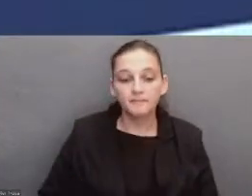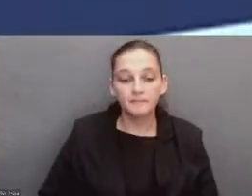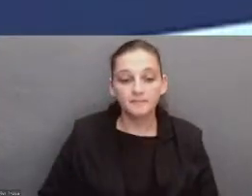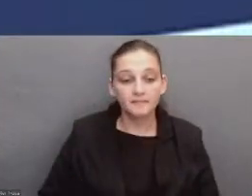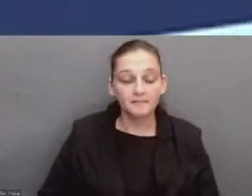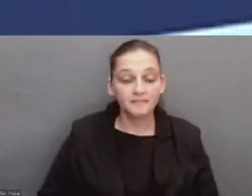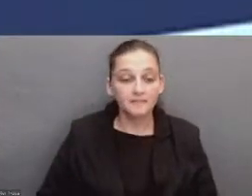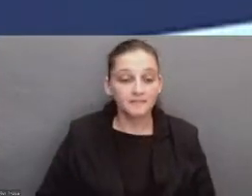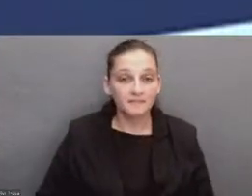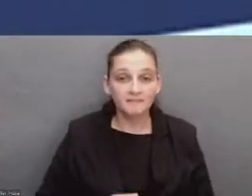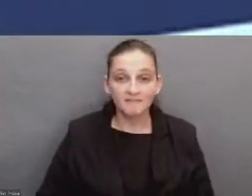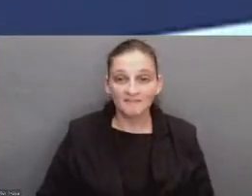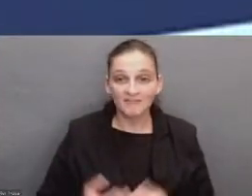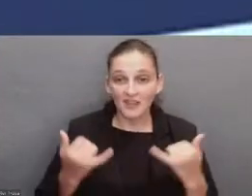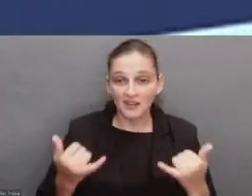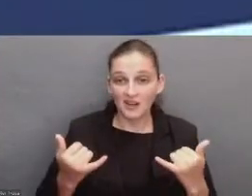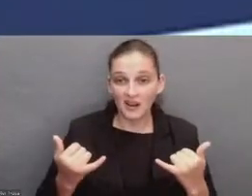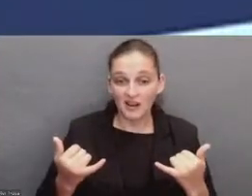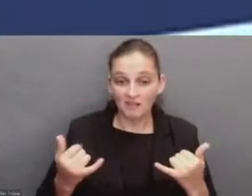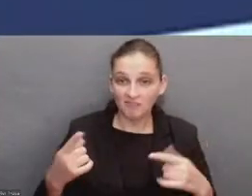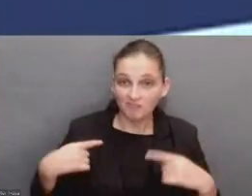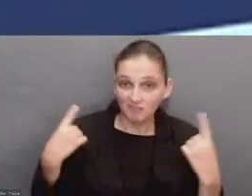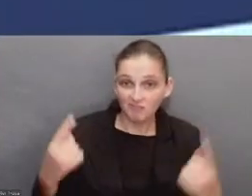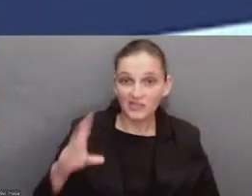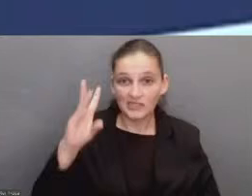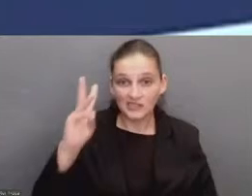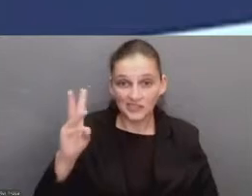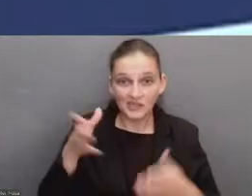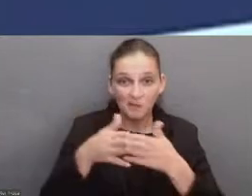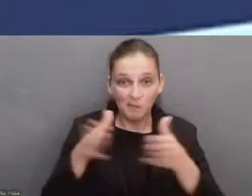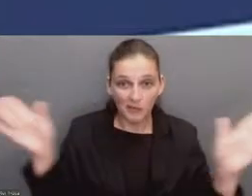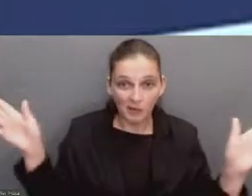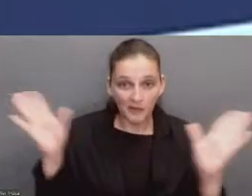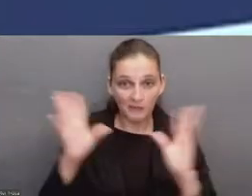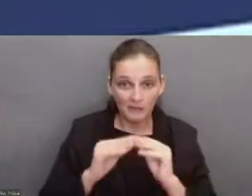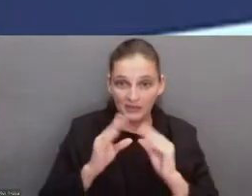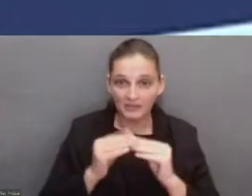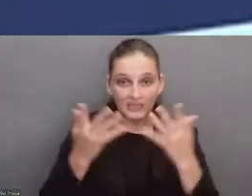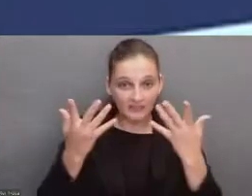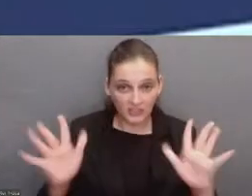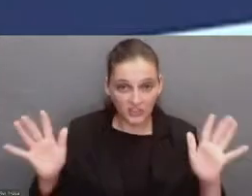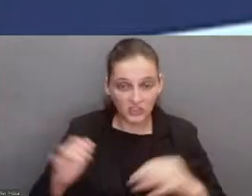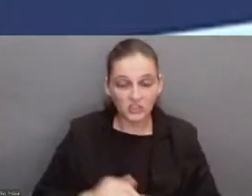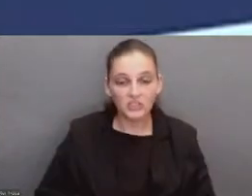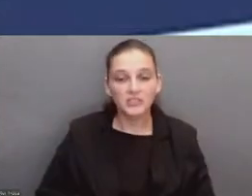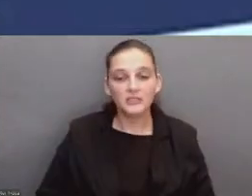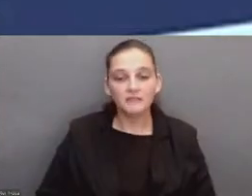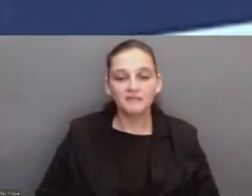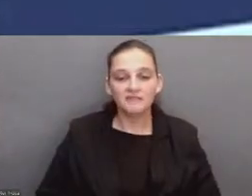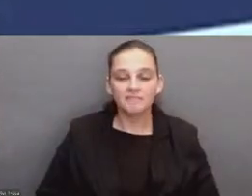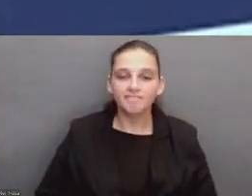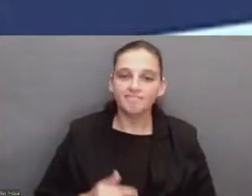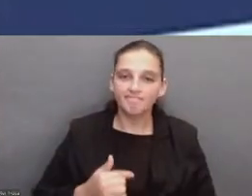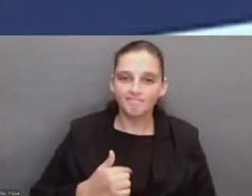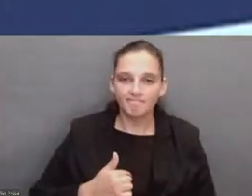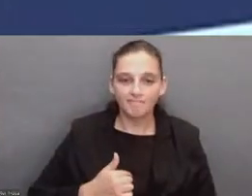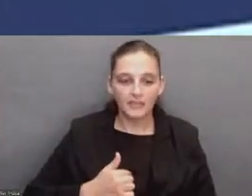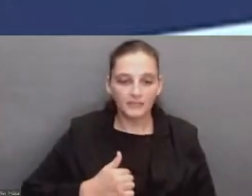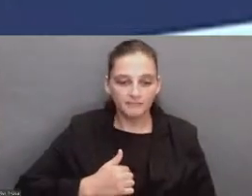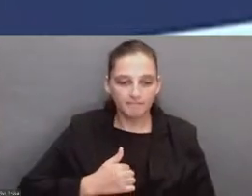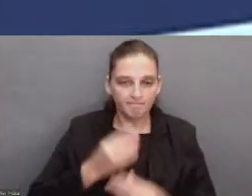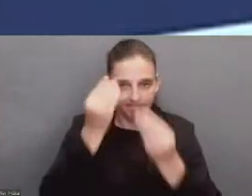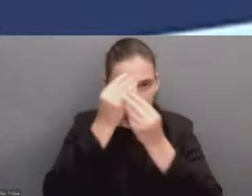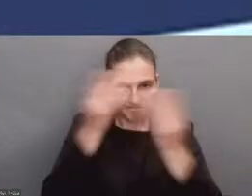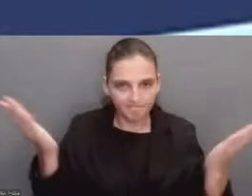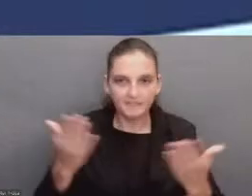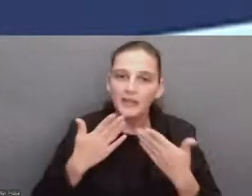to the end of our 6th public-facing meeting. I want to just take a moment to say thank you. Coming off